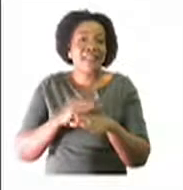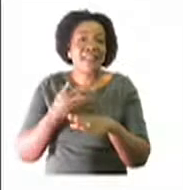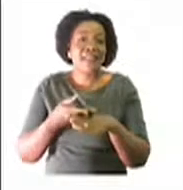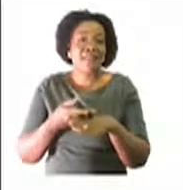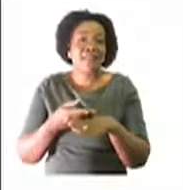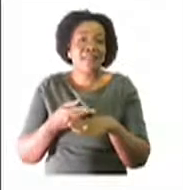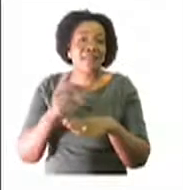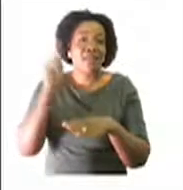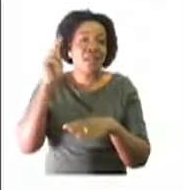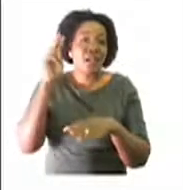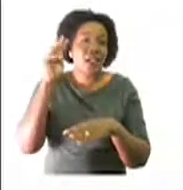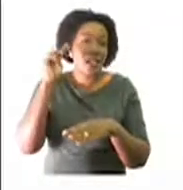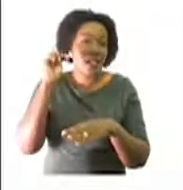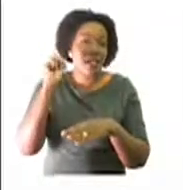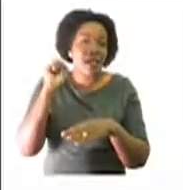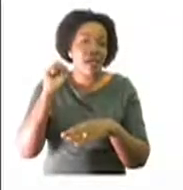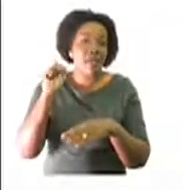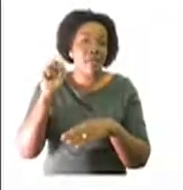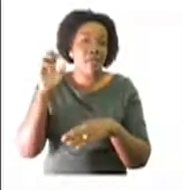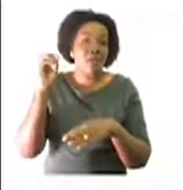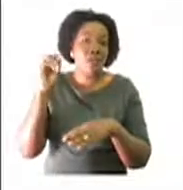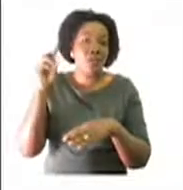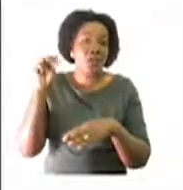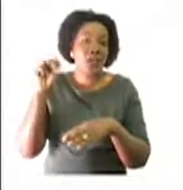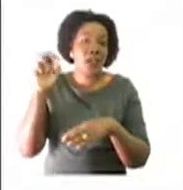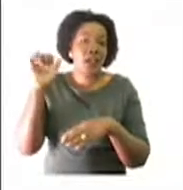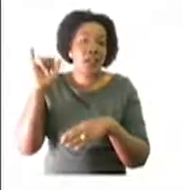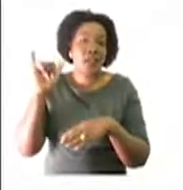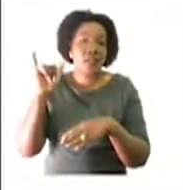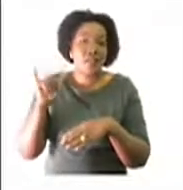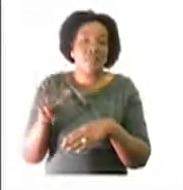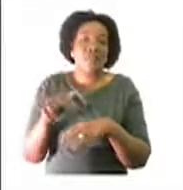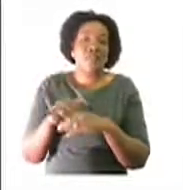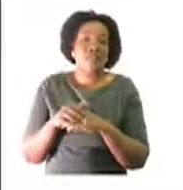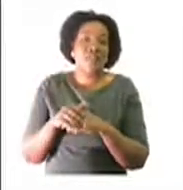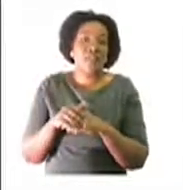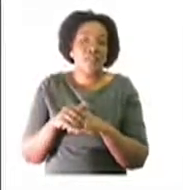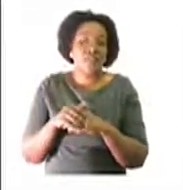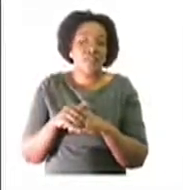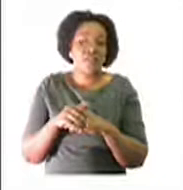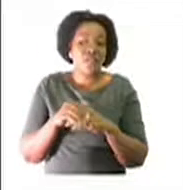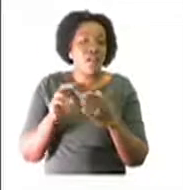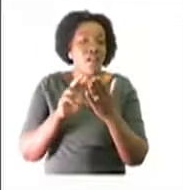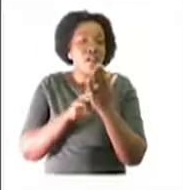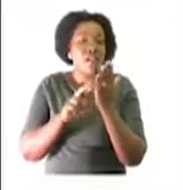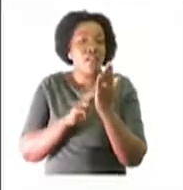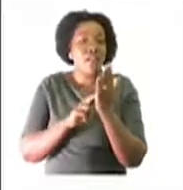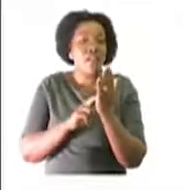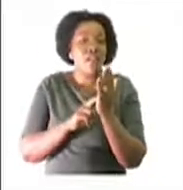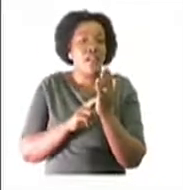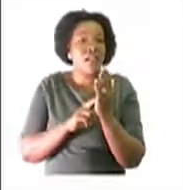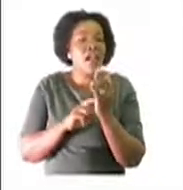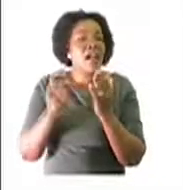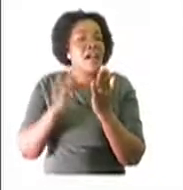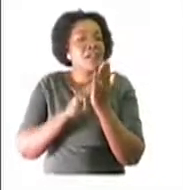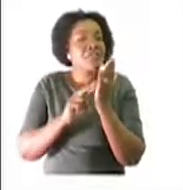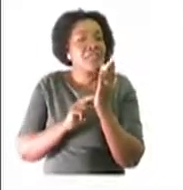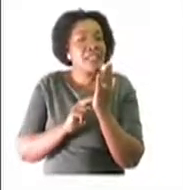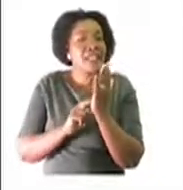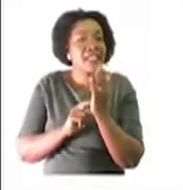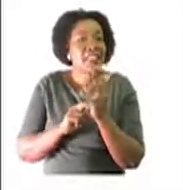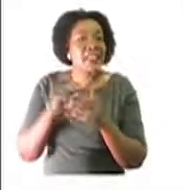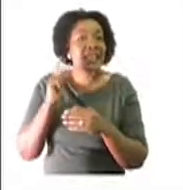money. The rule about spelling is you read the word first, You spell it and then you rewrite it. All